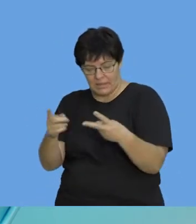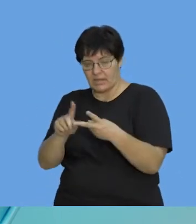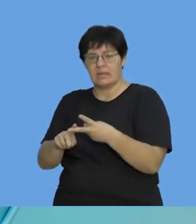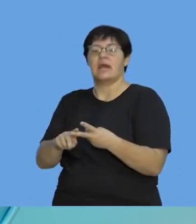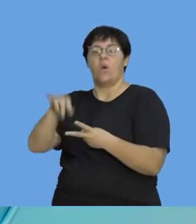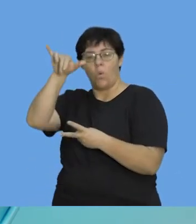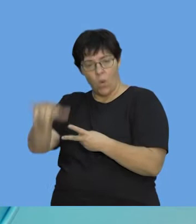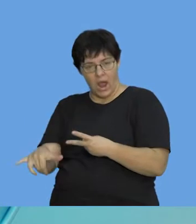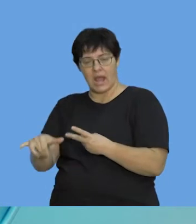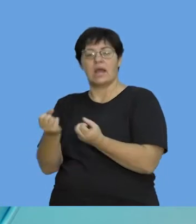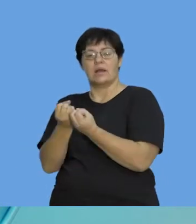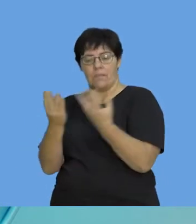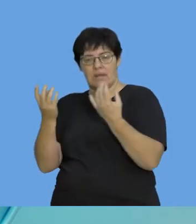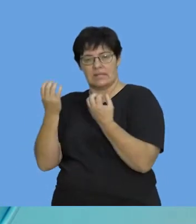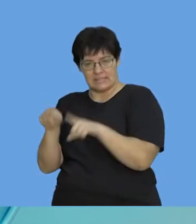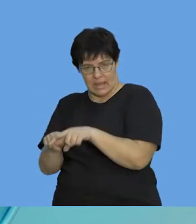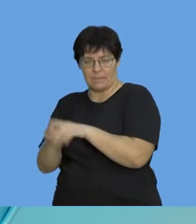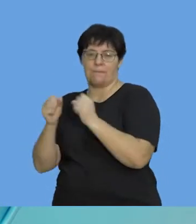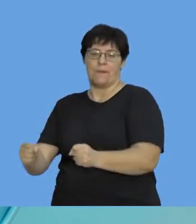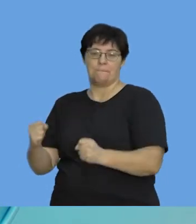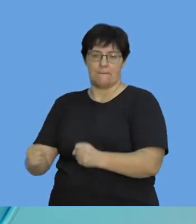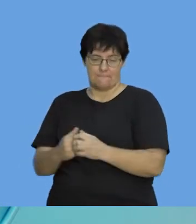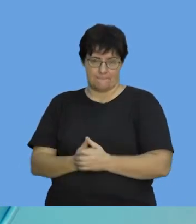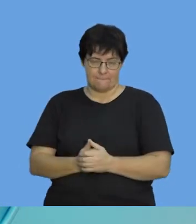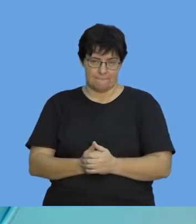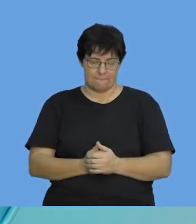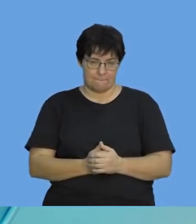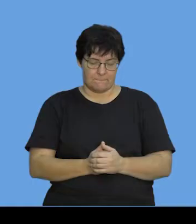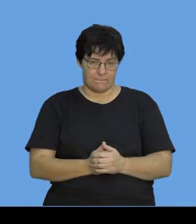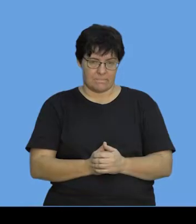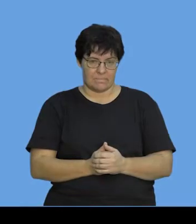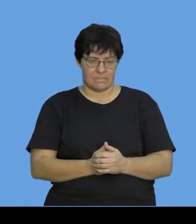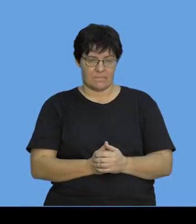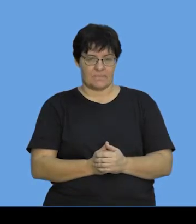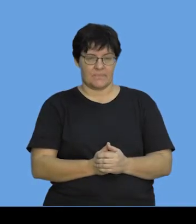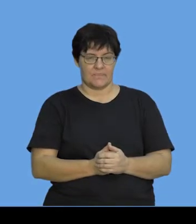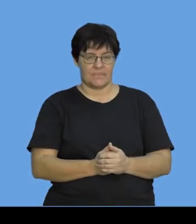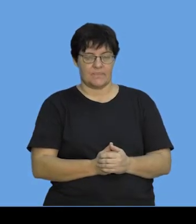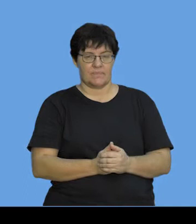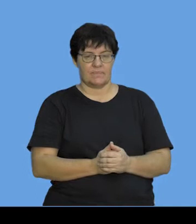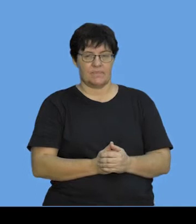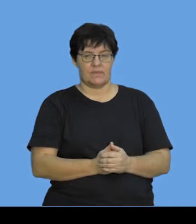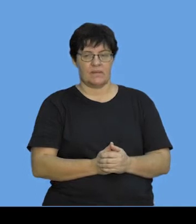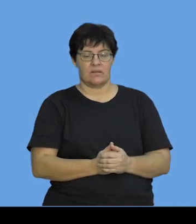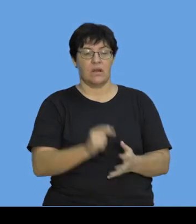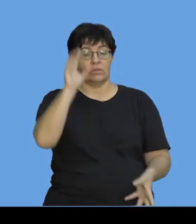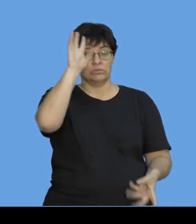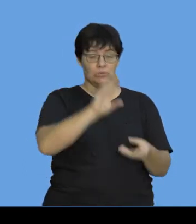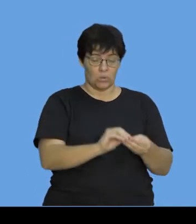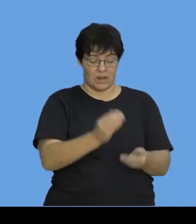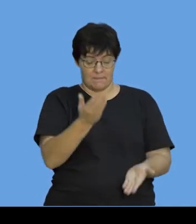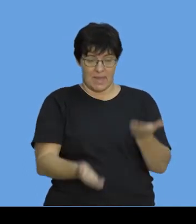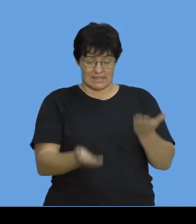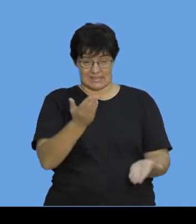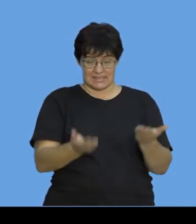products at the end of a chemical change or a reaction, okay? Right, so the total mass of all reactants, now we're